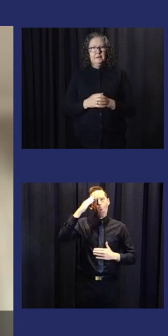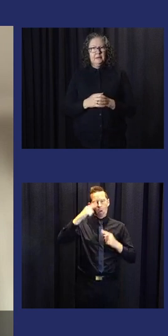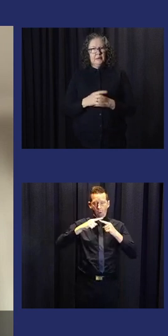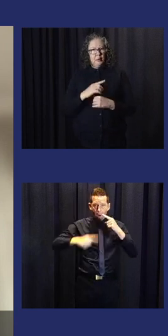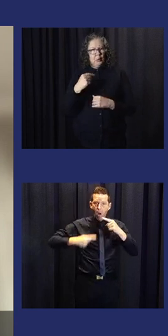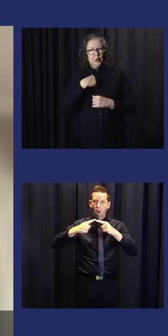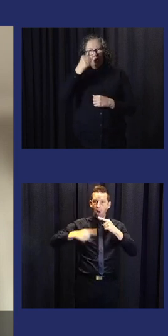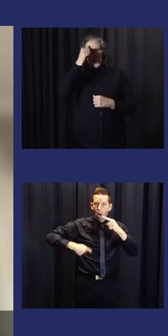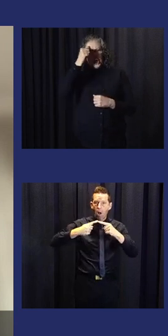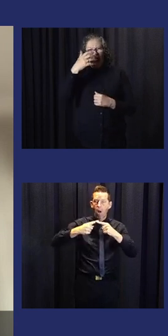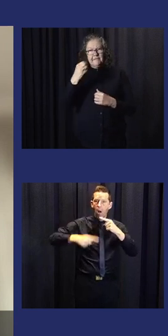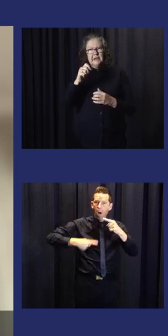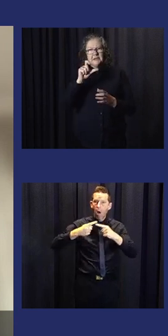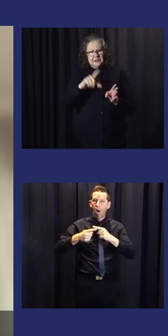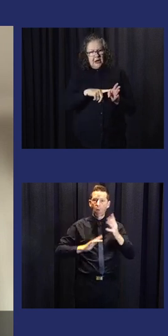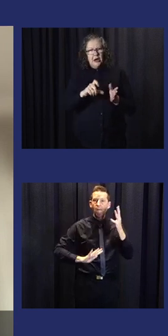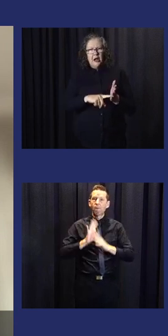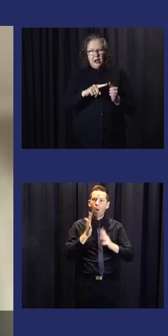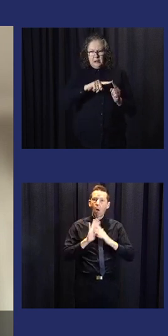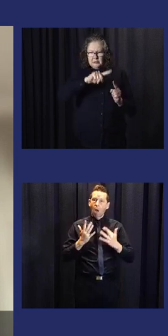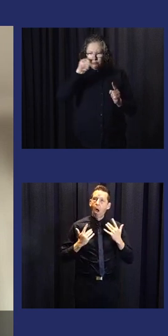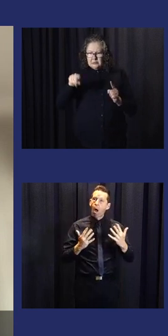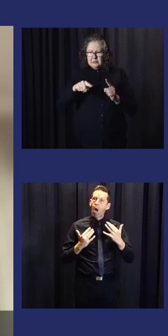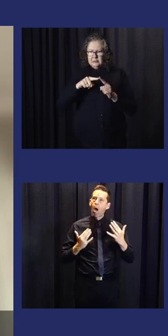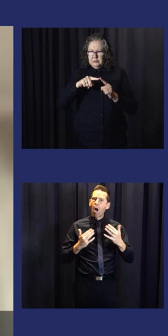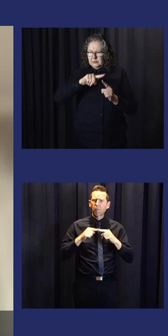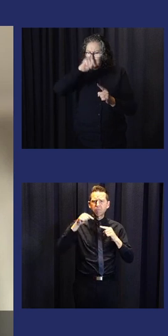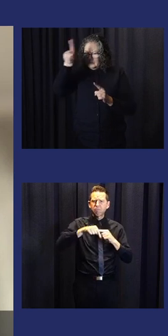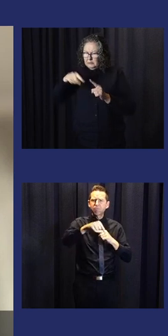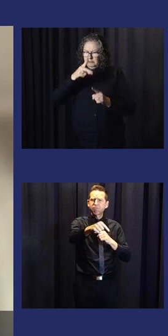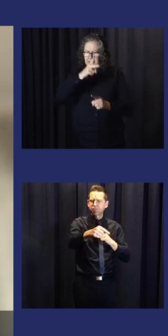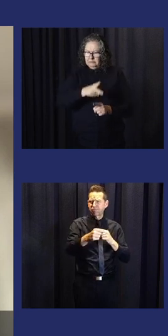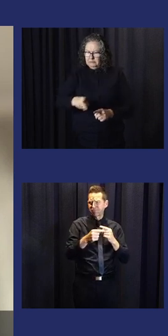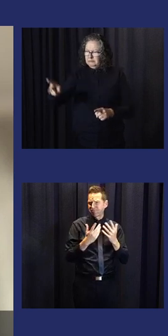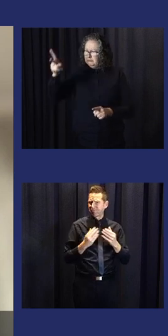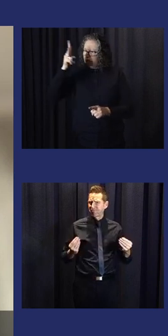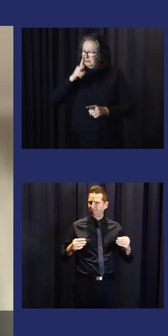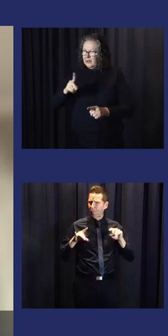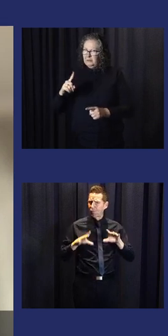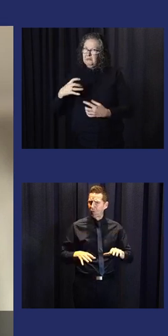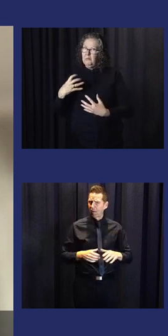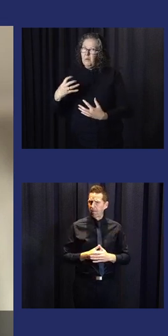the cyclical and increasing events of fire. But